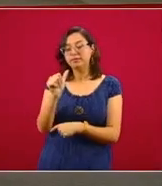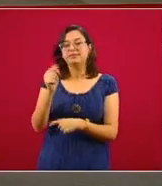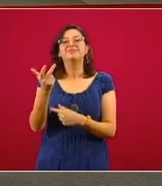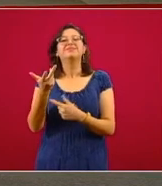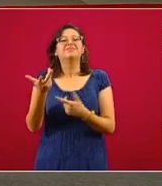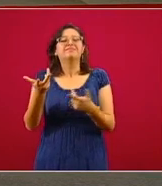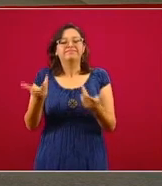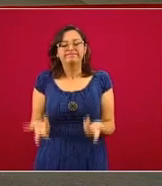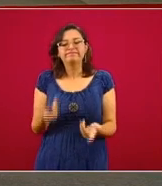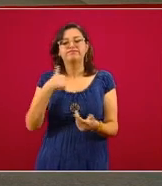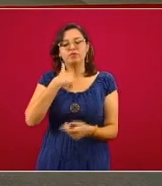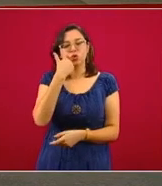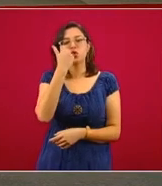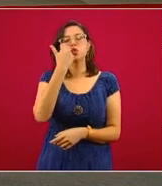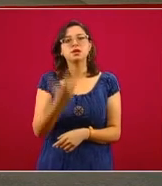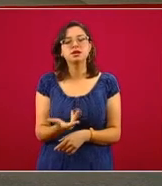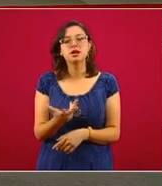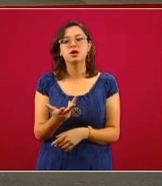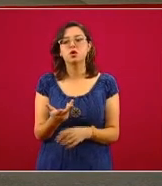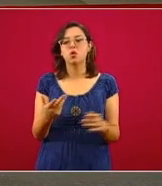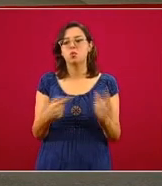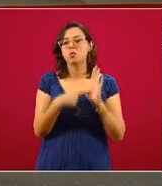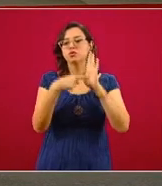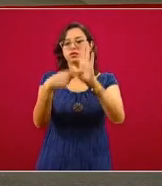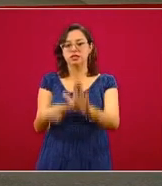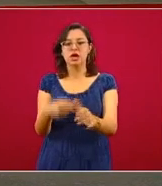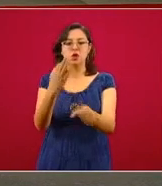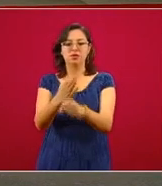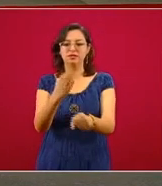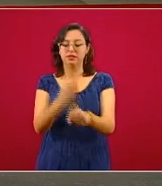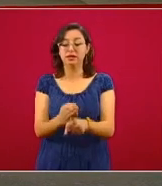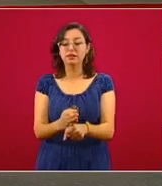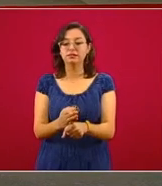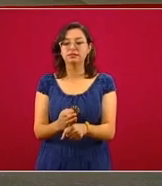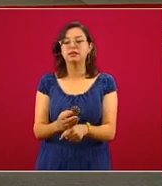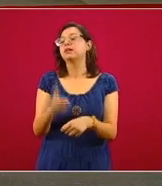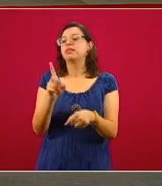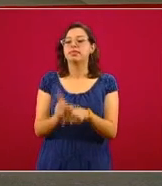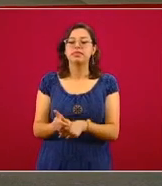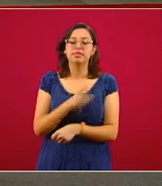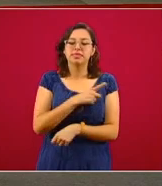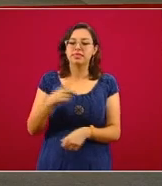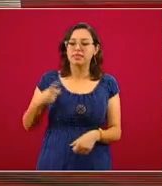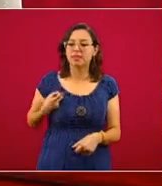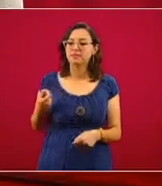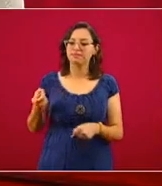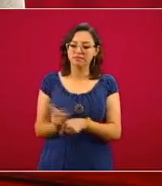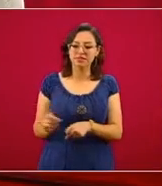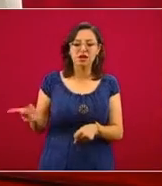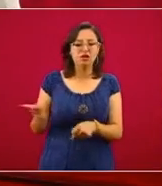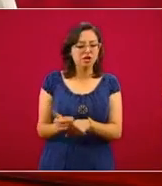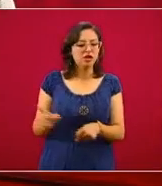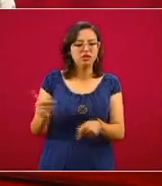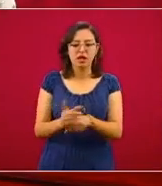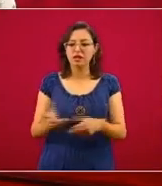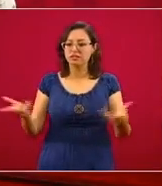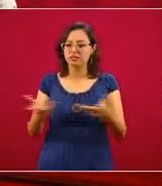So what I wanted to talk to you about today, that this exercise is going to have to continue permanently. We have